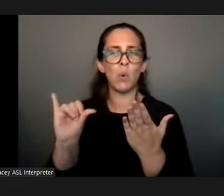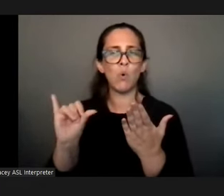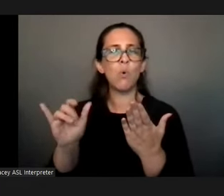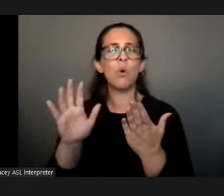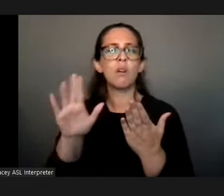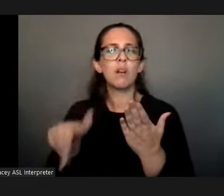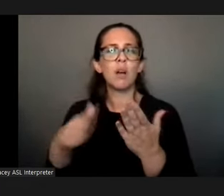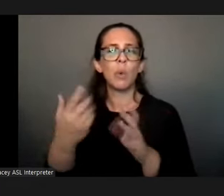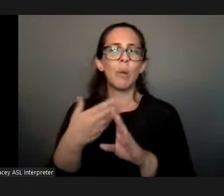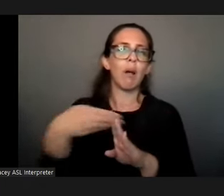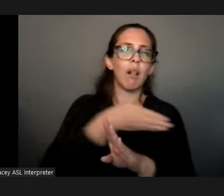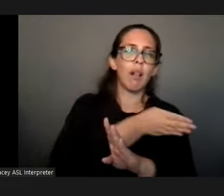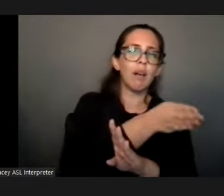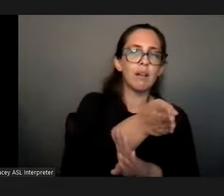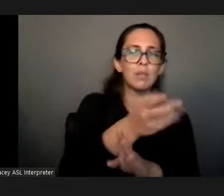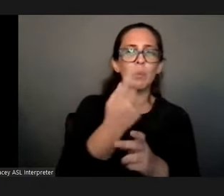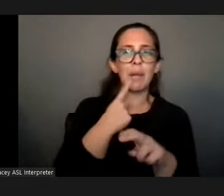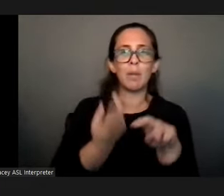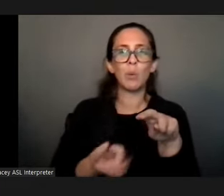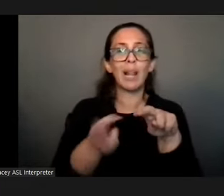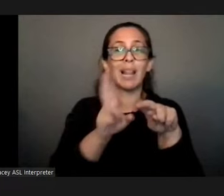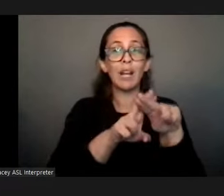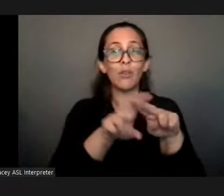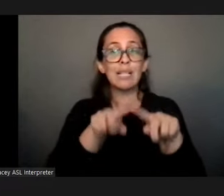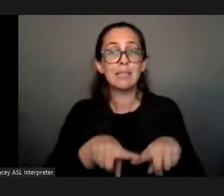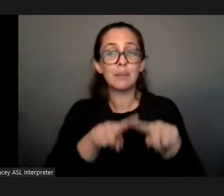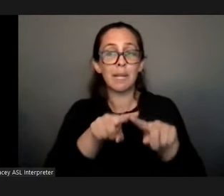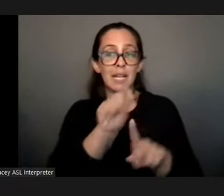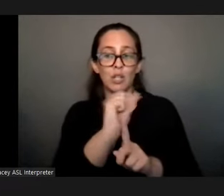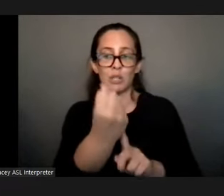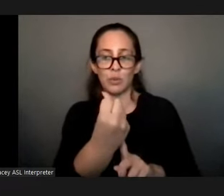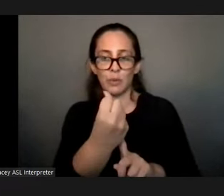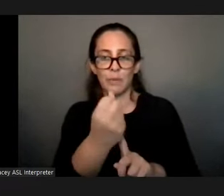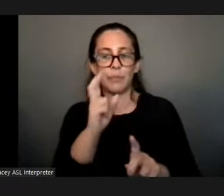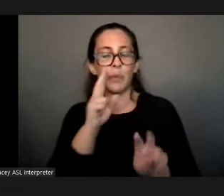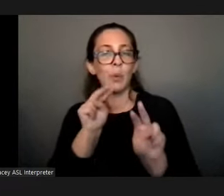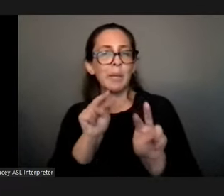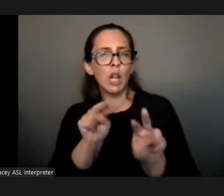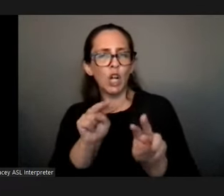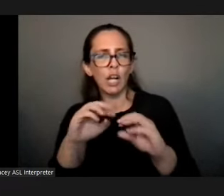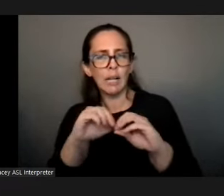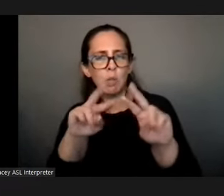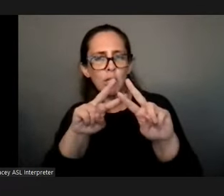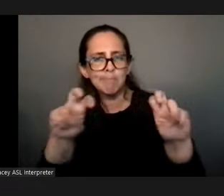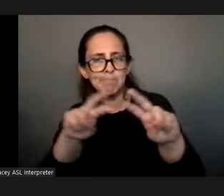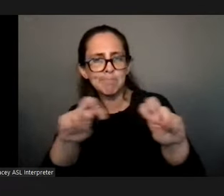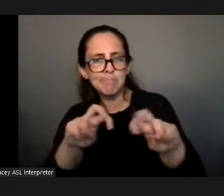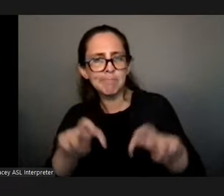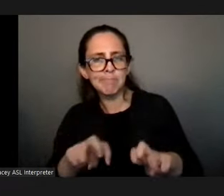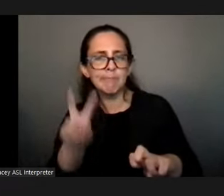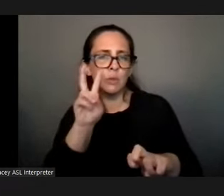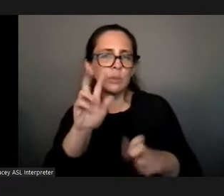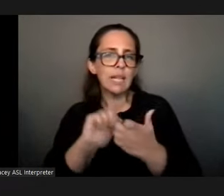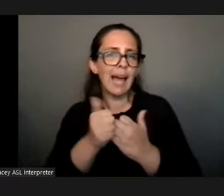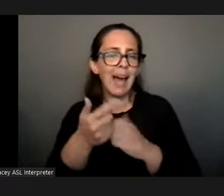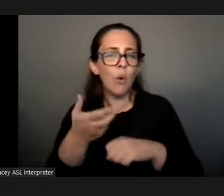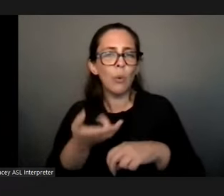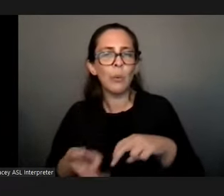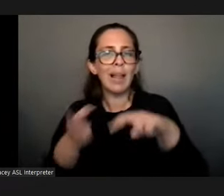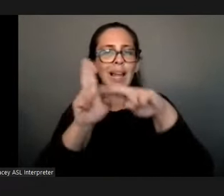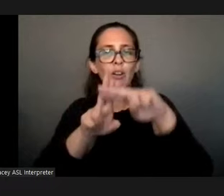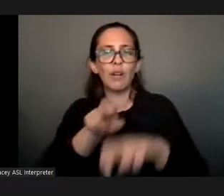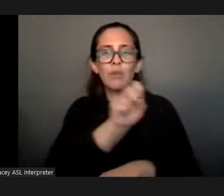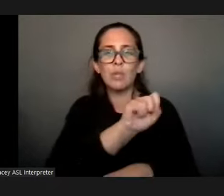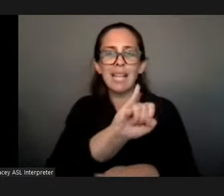may increase in certain locations depending upon scenario. We will be looking more closely at the extent of those increases in parts of Staten Island, Brooklyn,